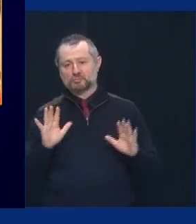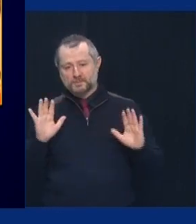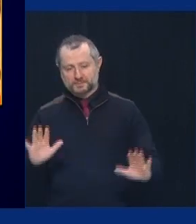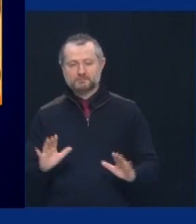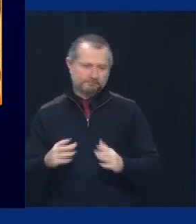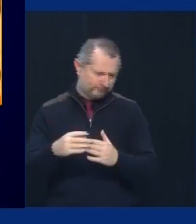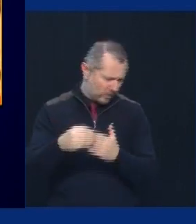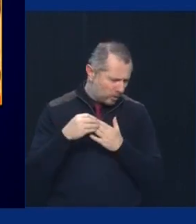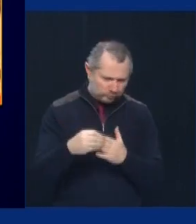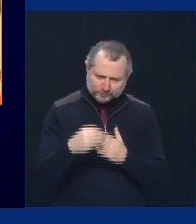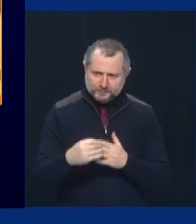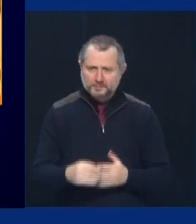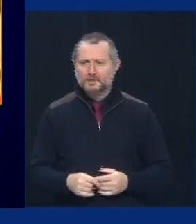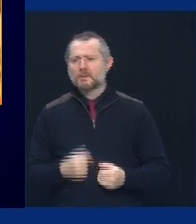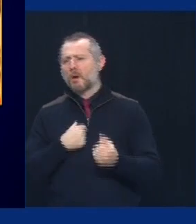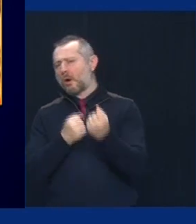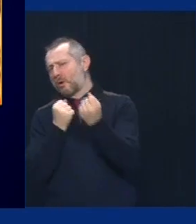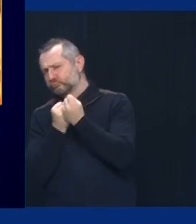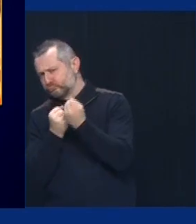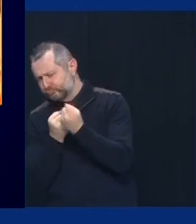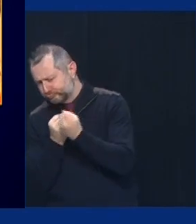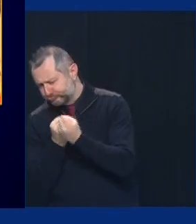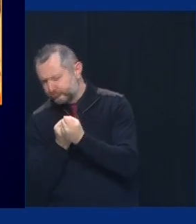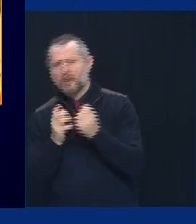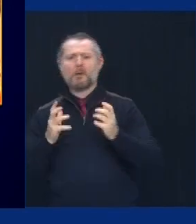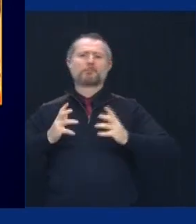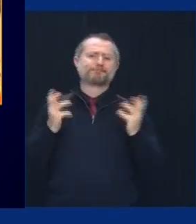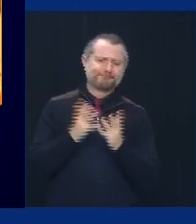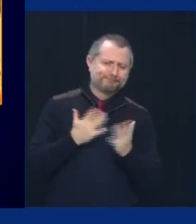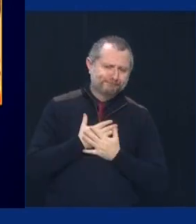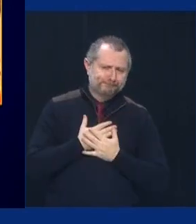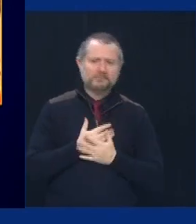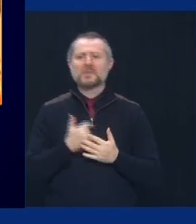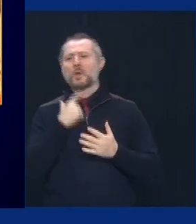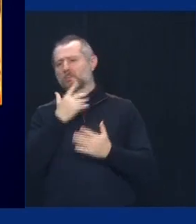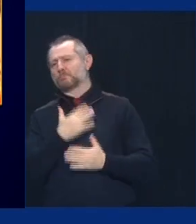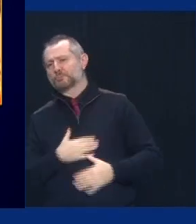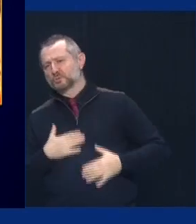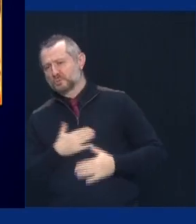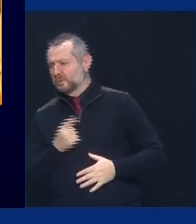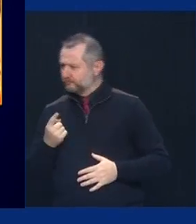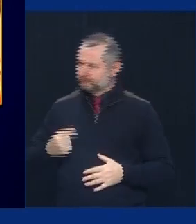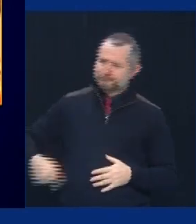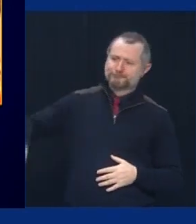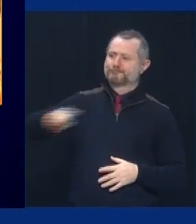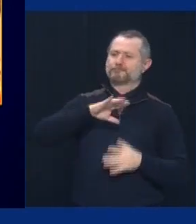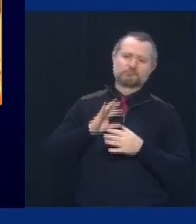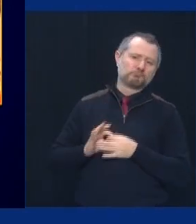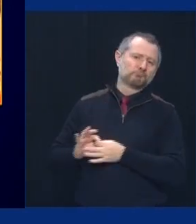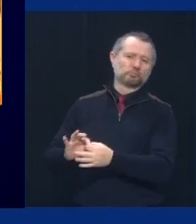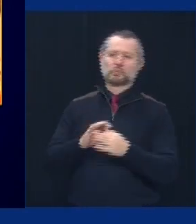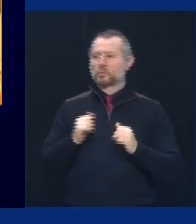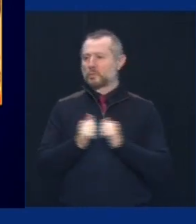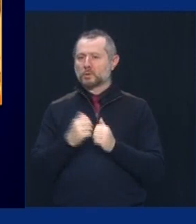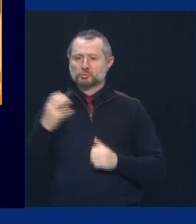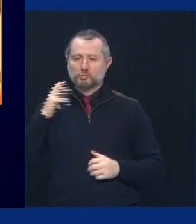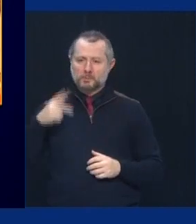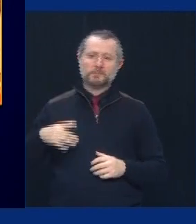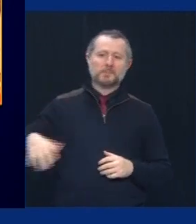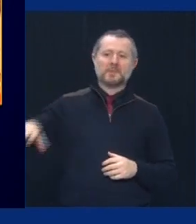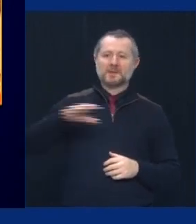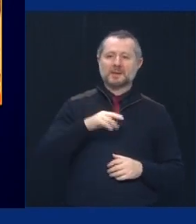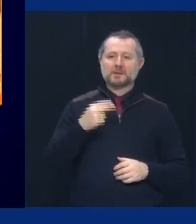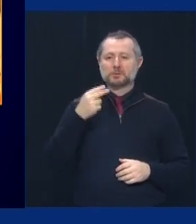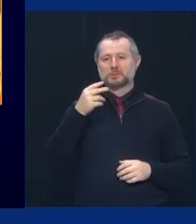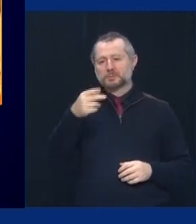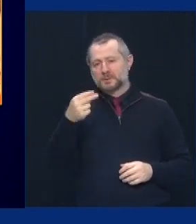your allyship. It's always a pleasure to stand in solidarity with our chairman, Hakeem Jeffries, and with